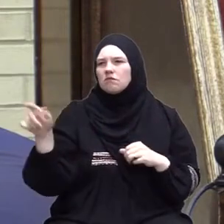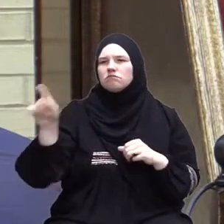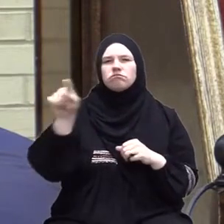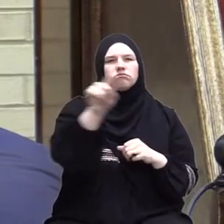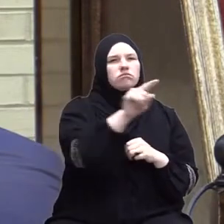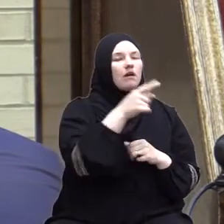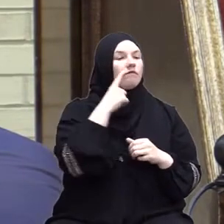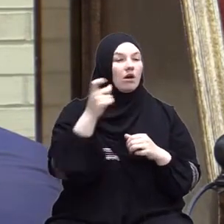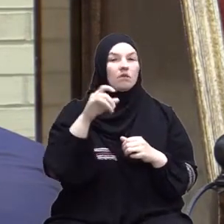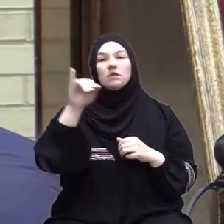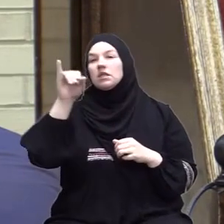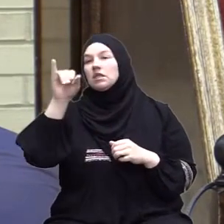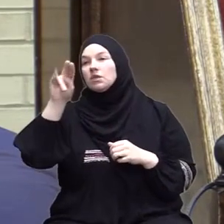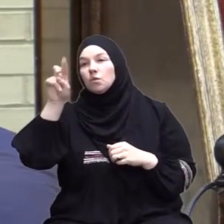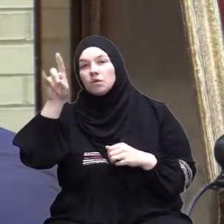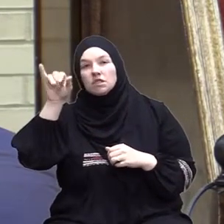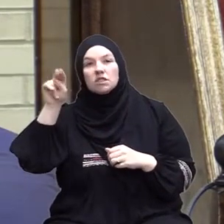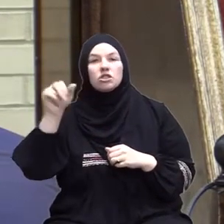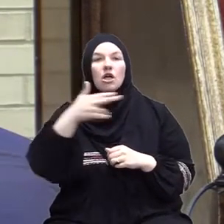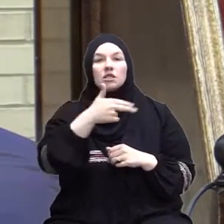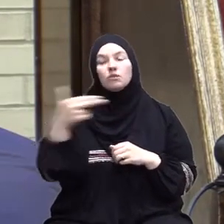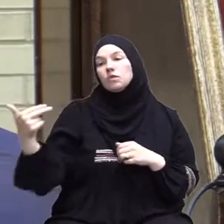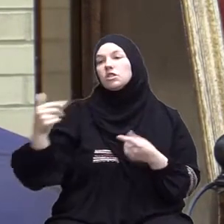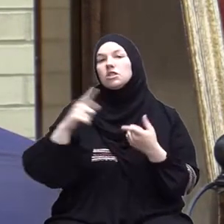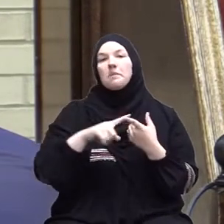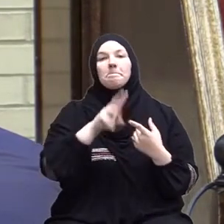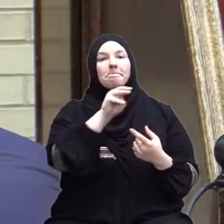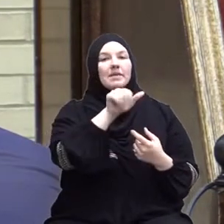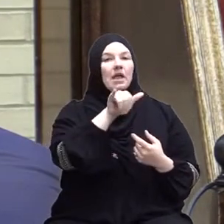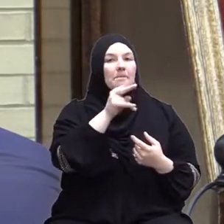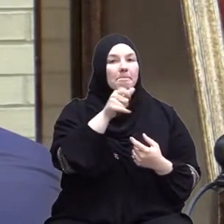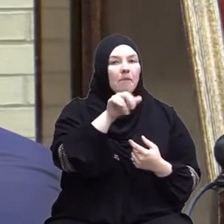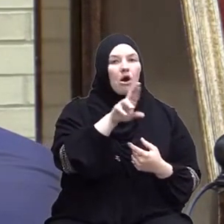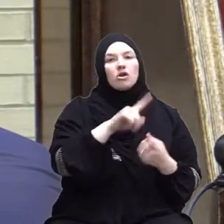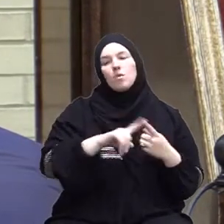a Muslim, from Indonesia to Myanmar to